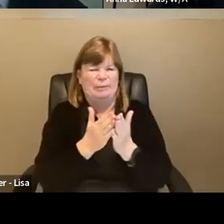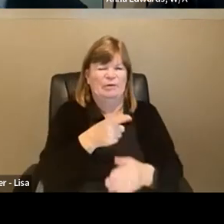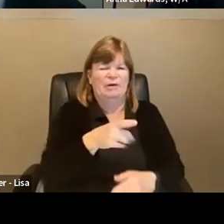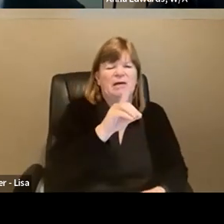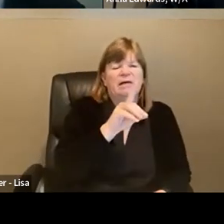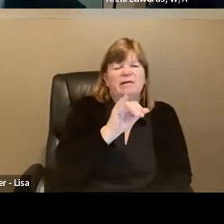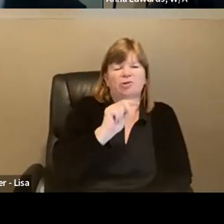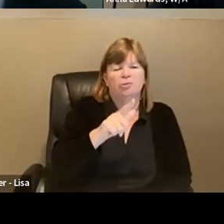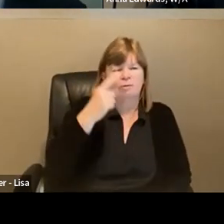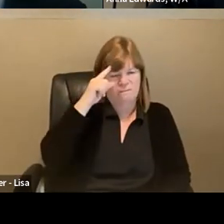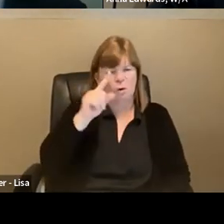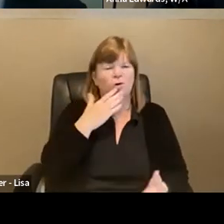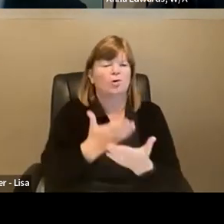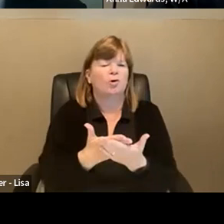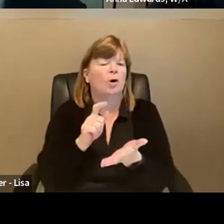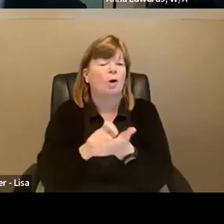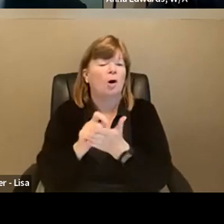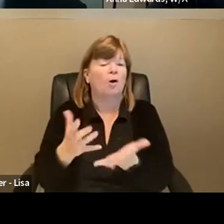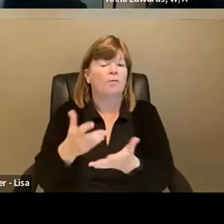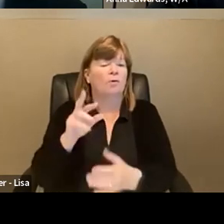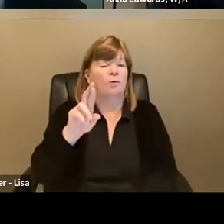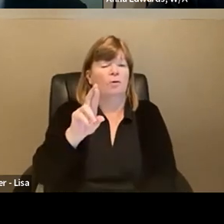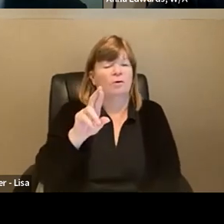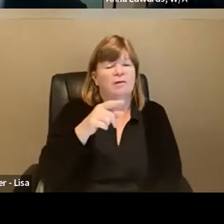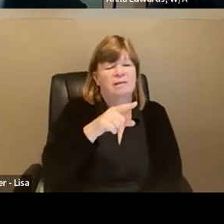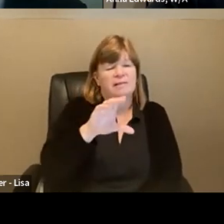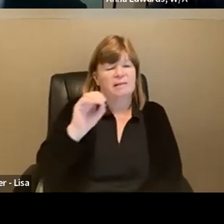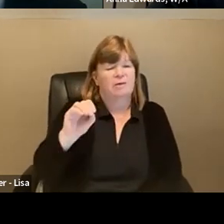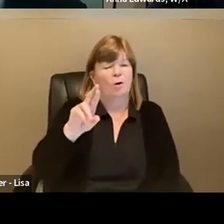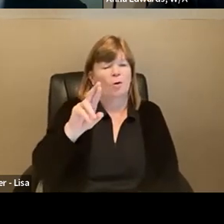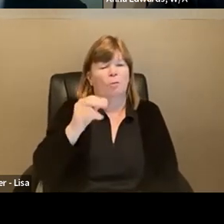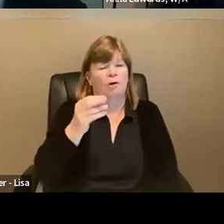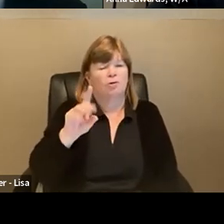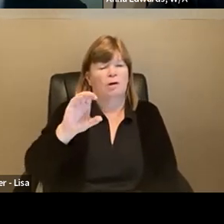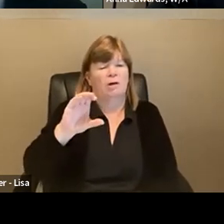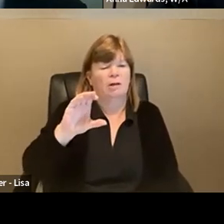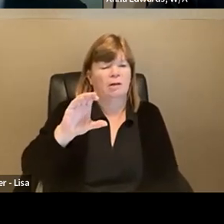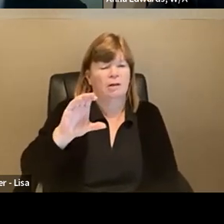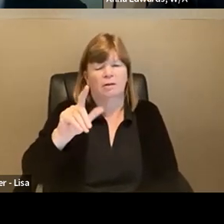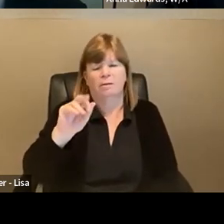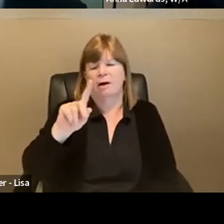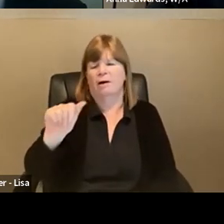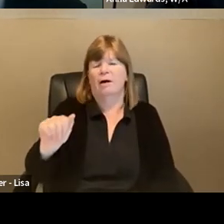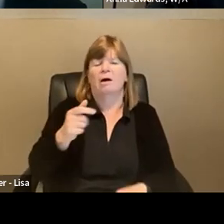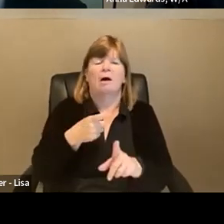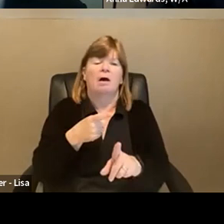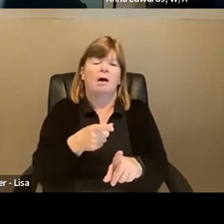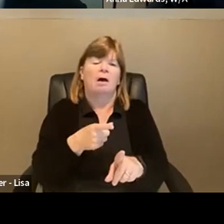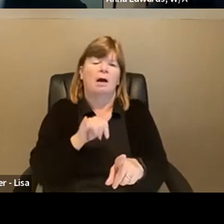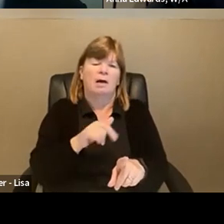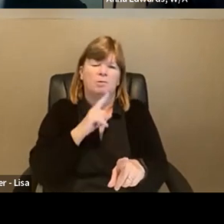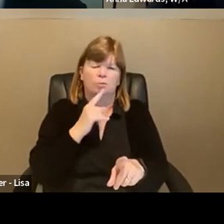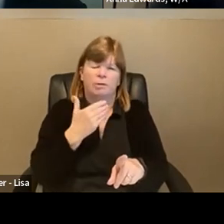for Good. And the author is CEO of ISTE, Richard Collada. This has some